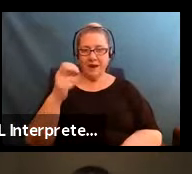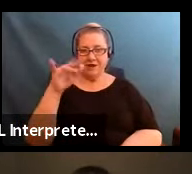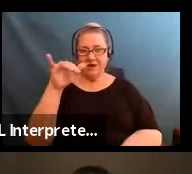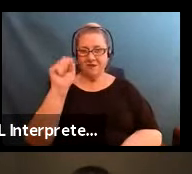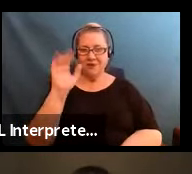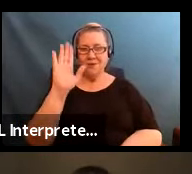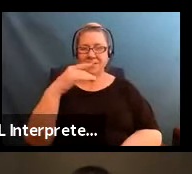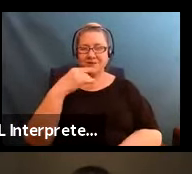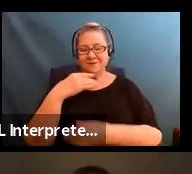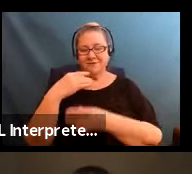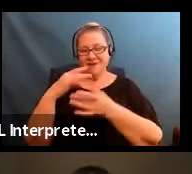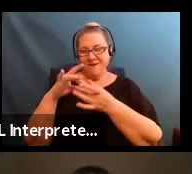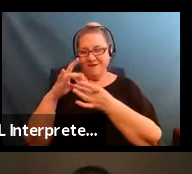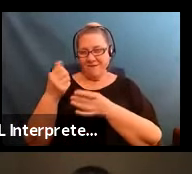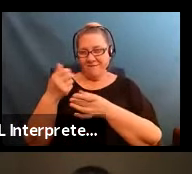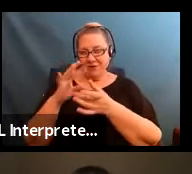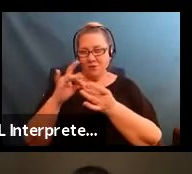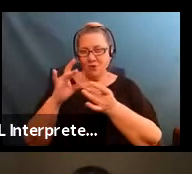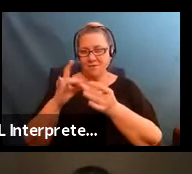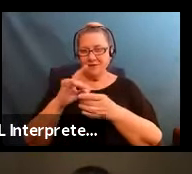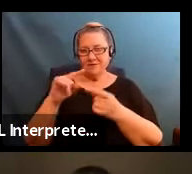a few words as we close the meeting.